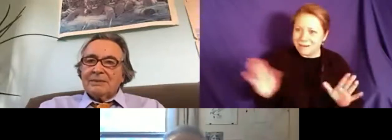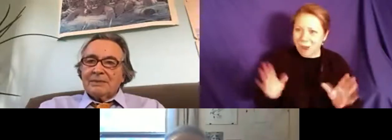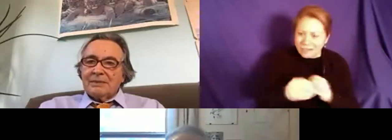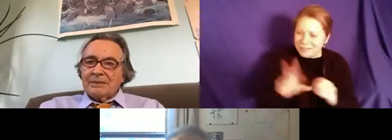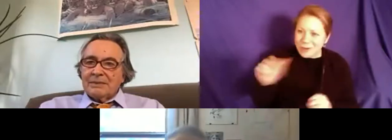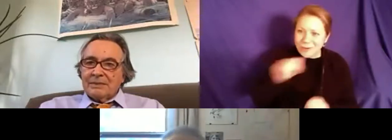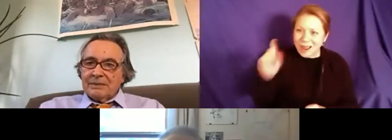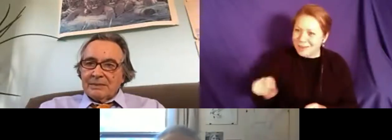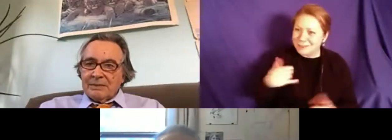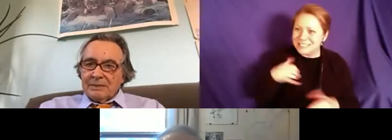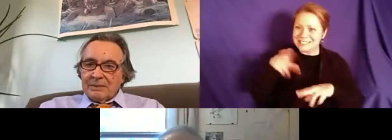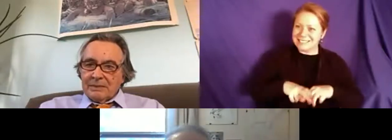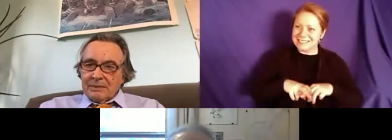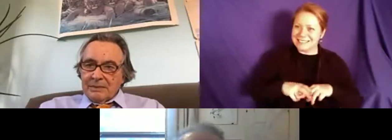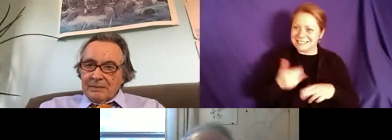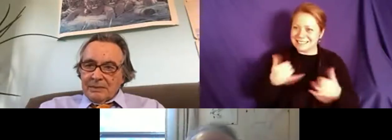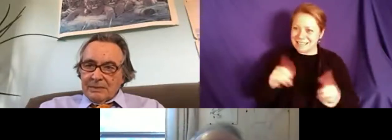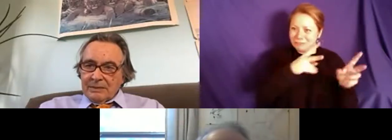And I sort of forget that